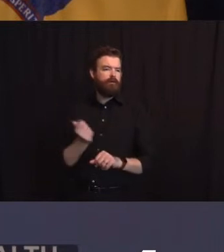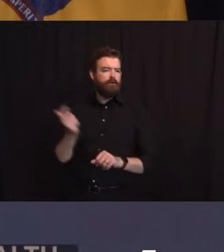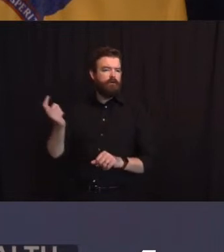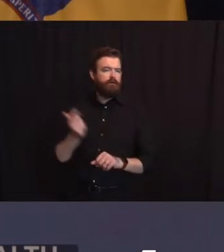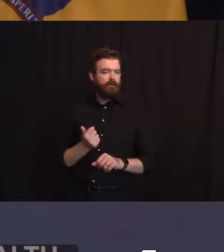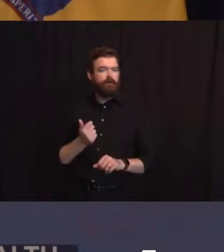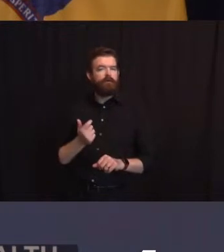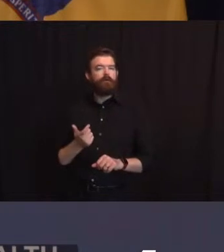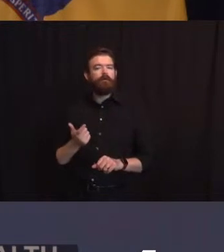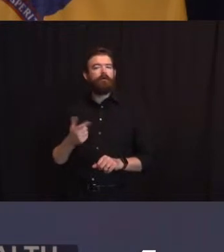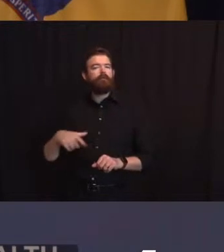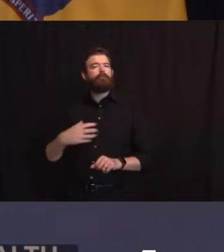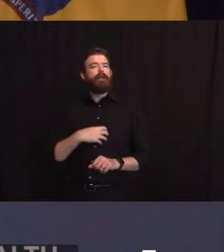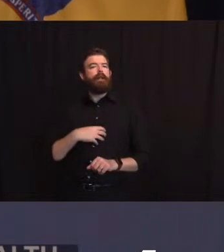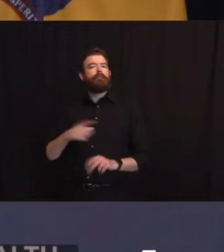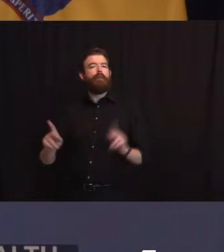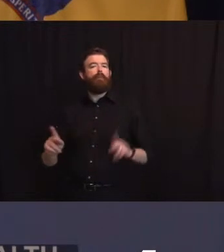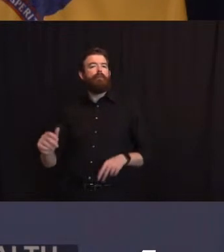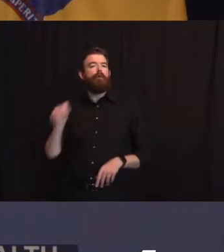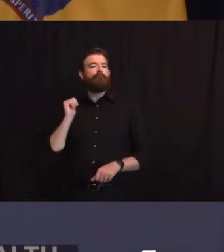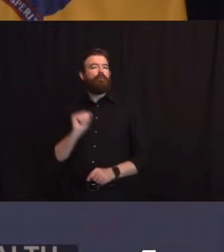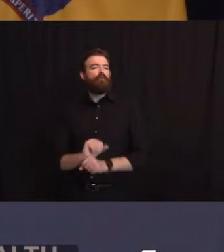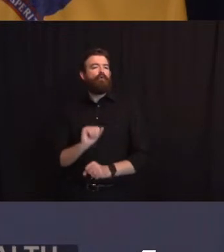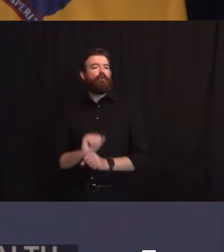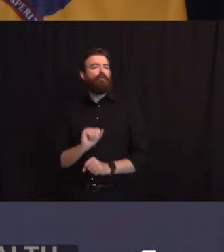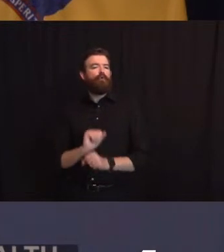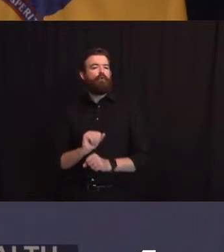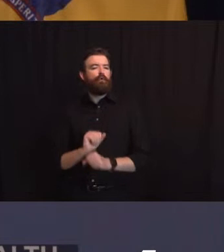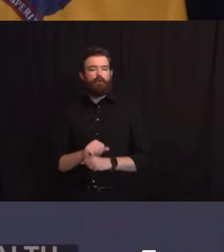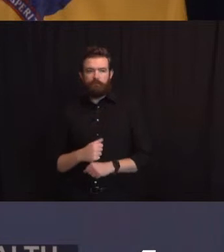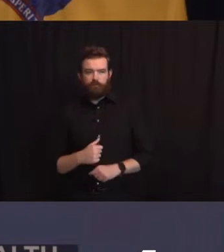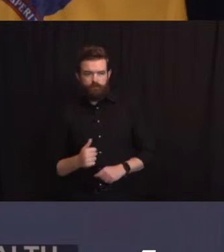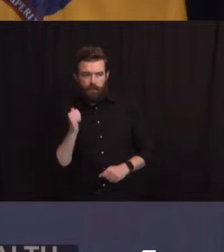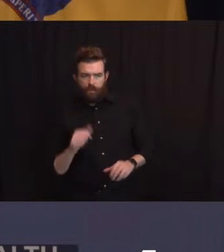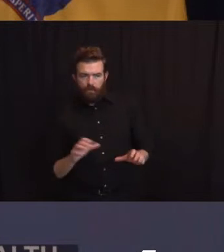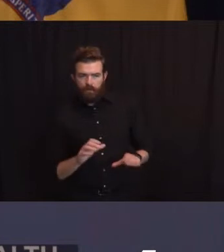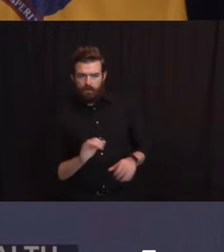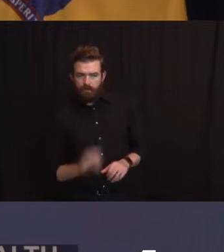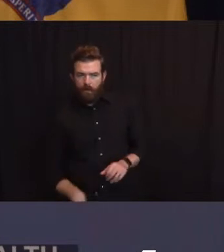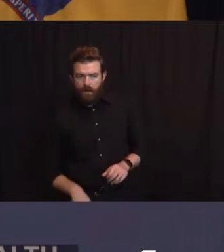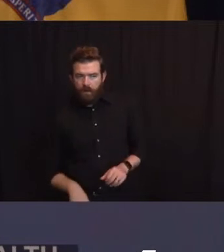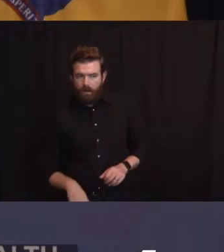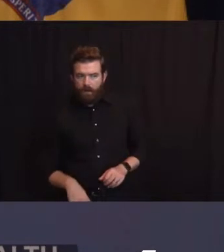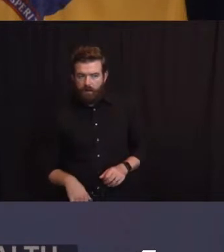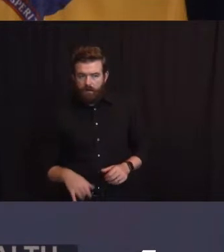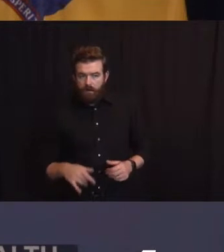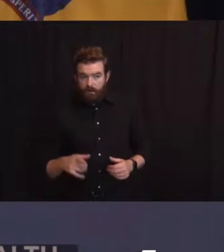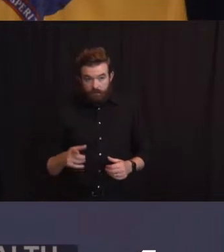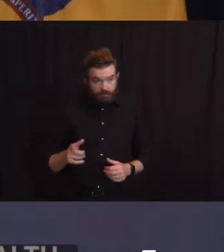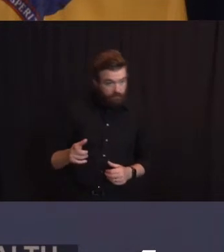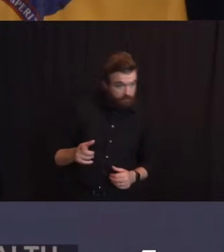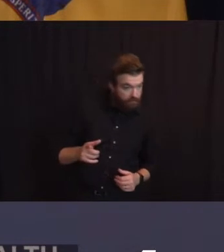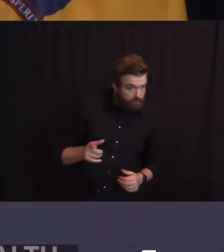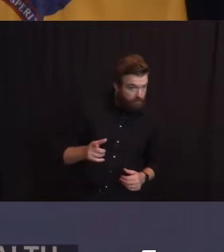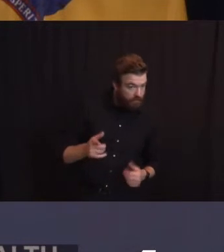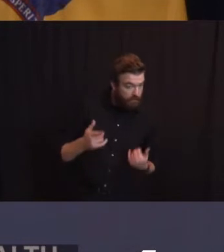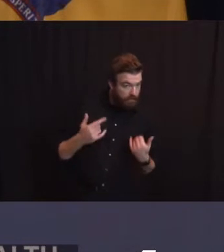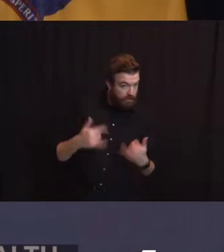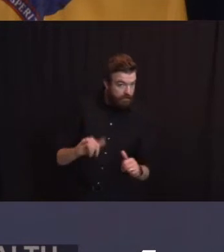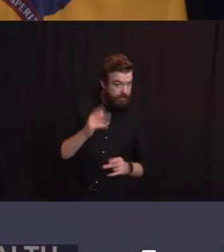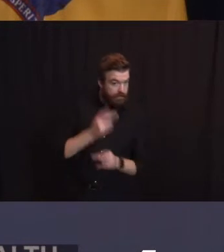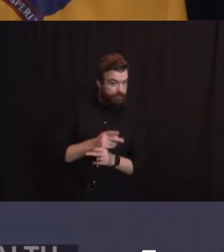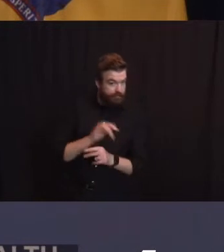I think you said before that New Jersey's not going to do that. Any change on that? Is there any plan to require job searching in order to get the $300